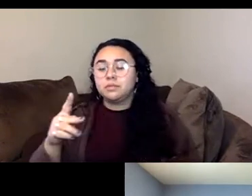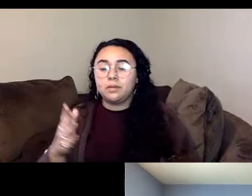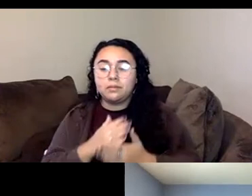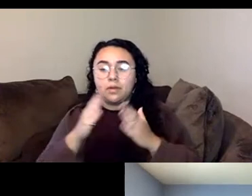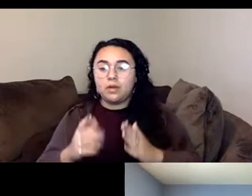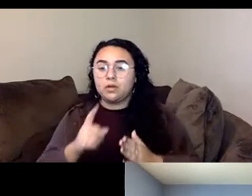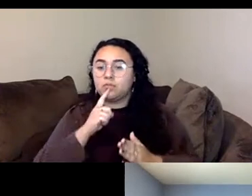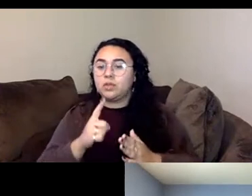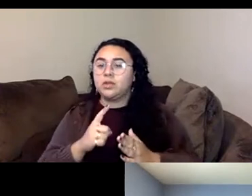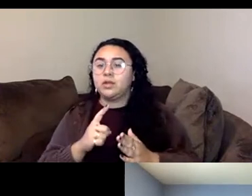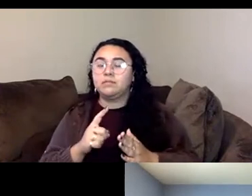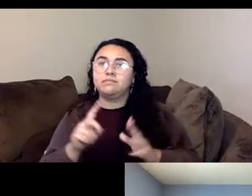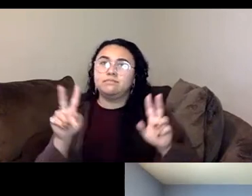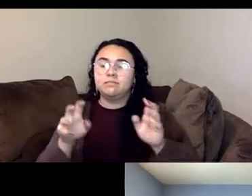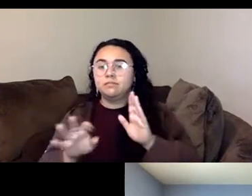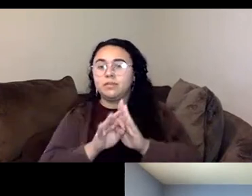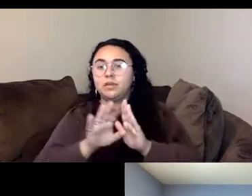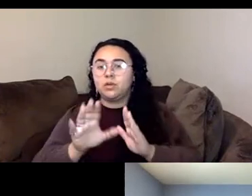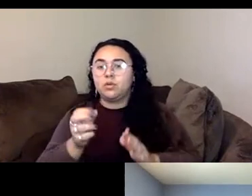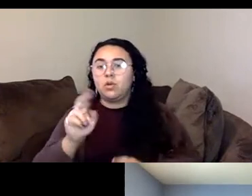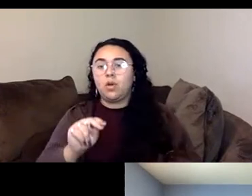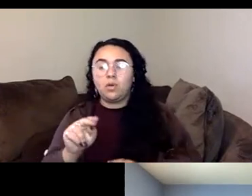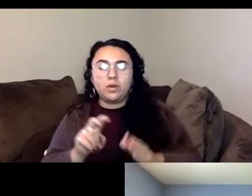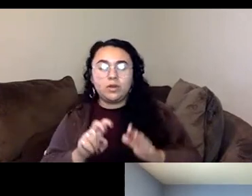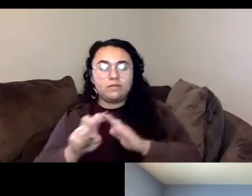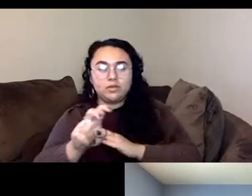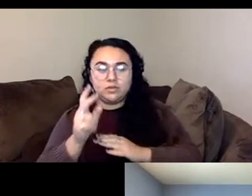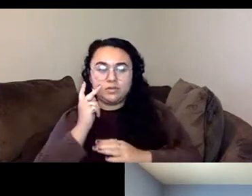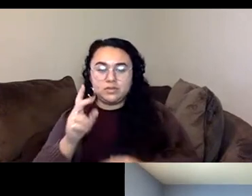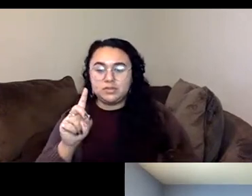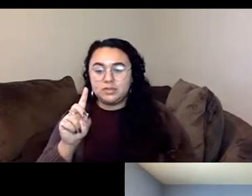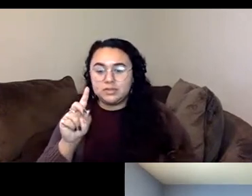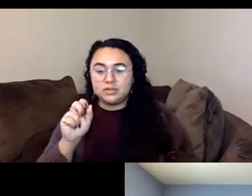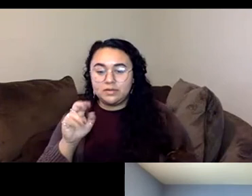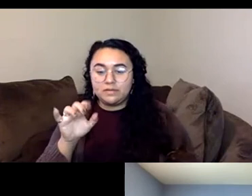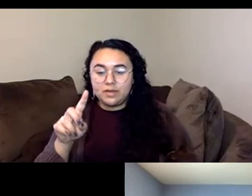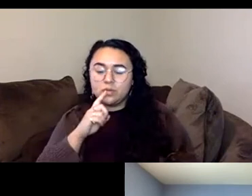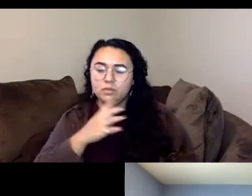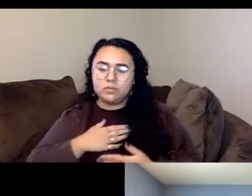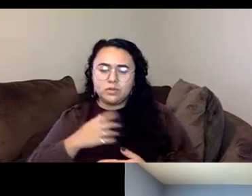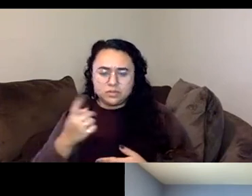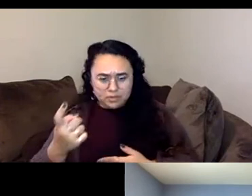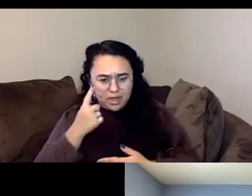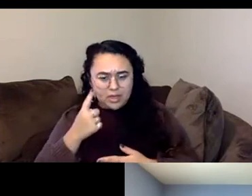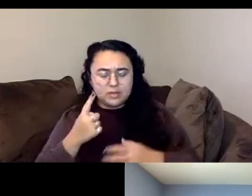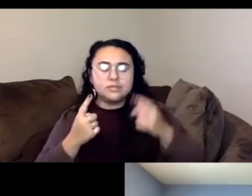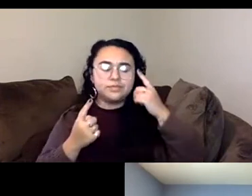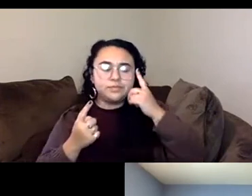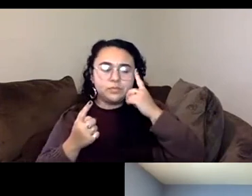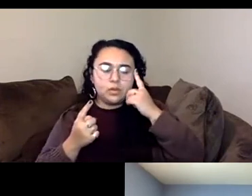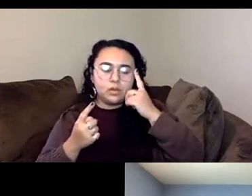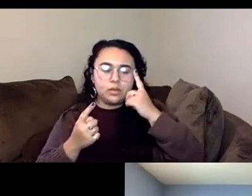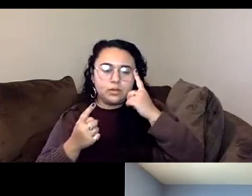of a choose your own adventure. As you all have seen, and David, I really appreciate the question in the chat box. What does it mean beyond a